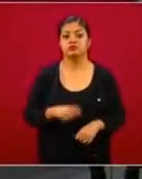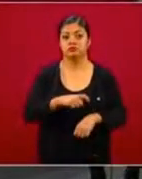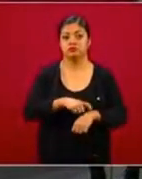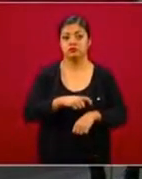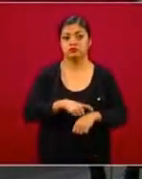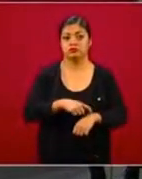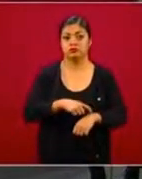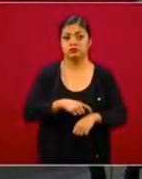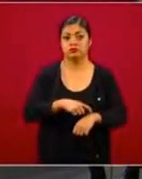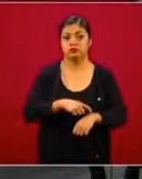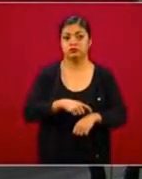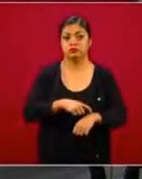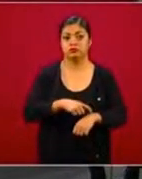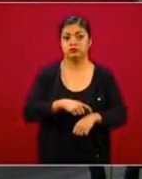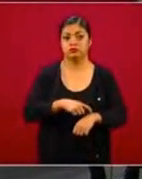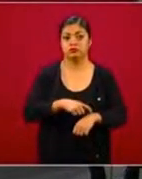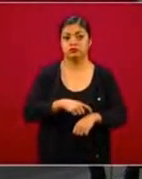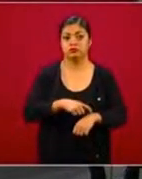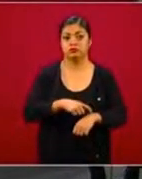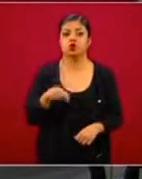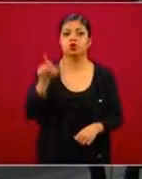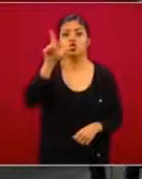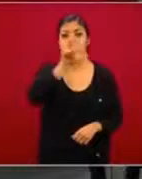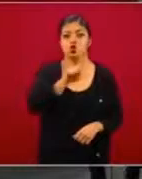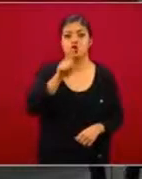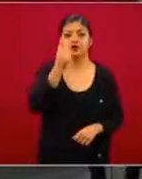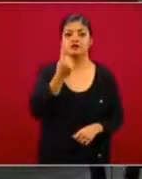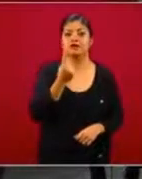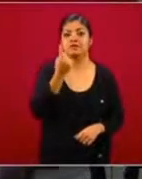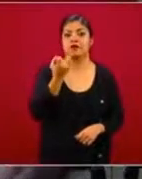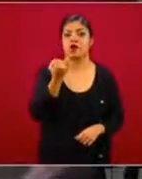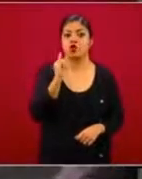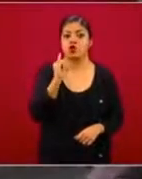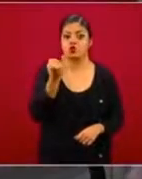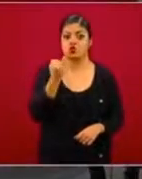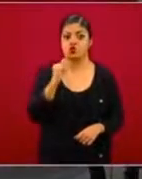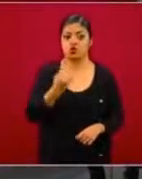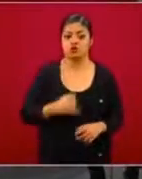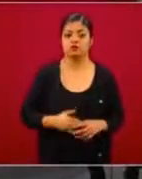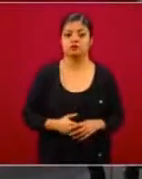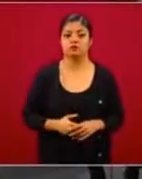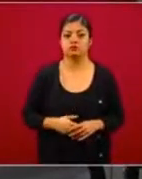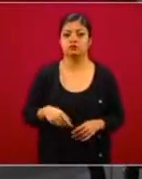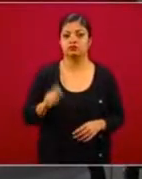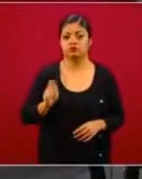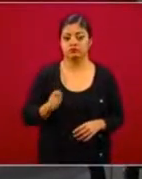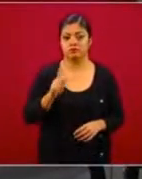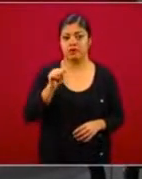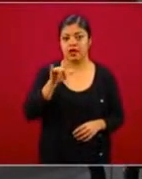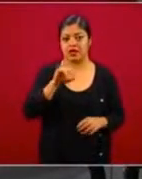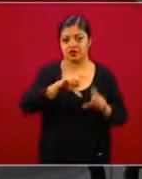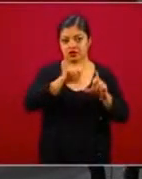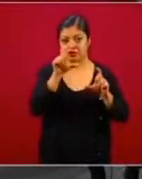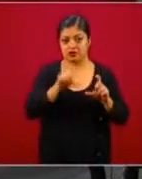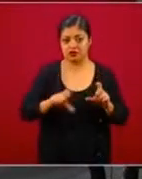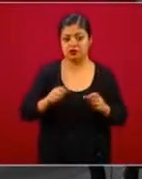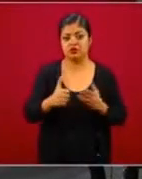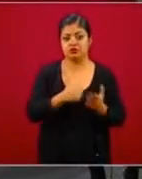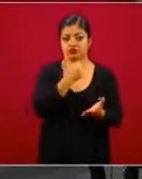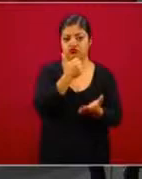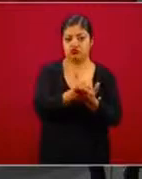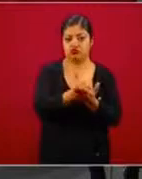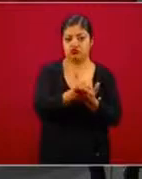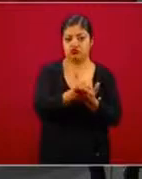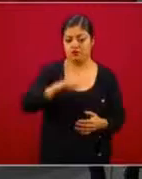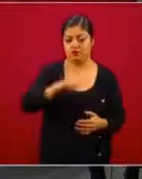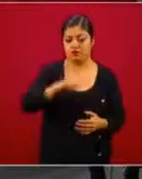19 horas con un minuto del lunes. Good evening. It is 7:01 p.m., Monday, June